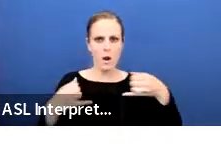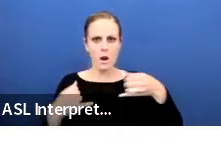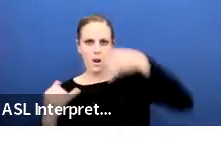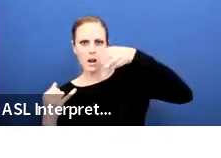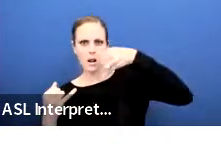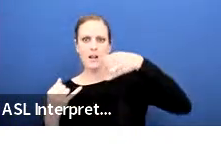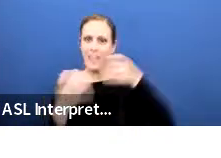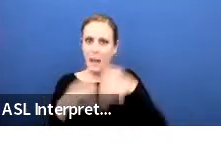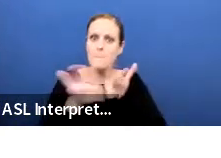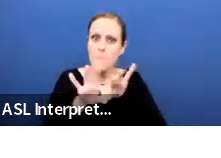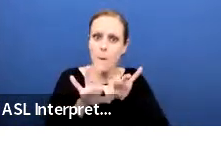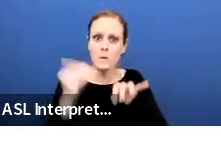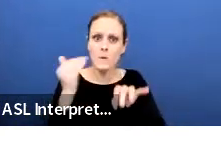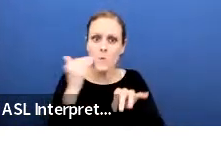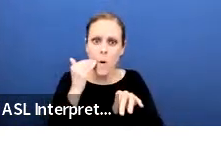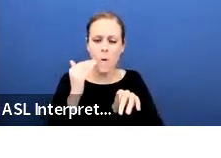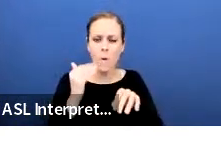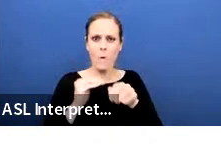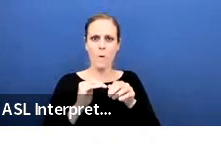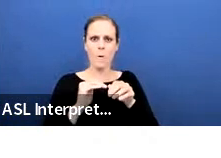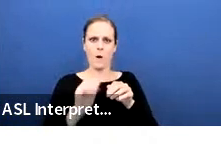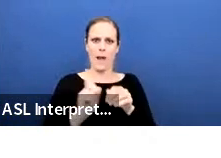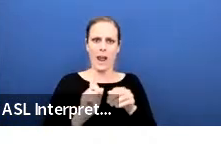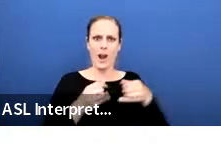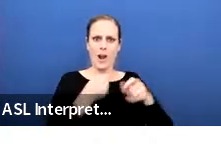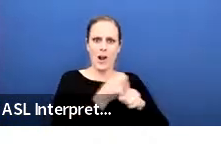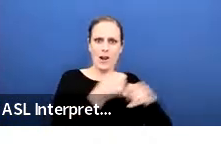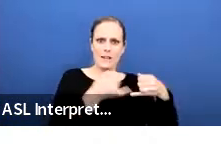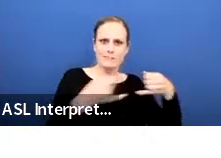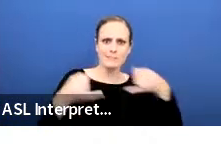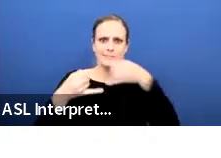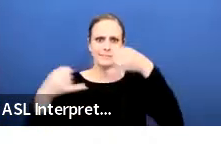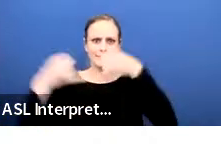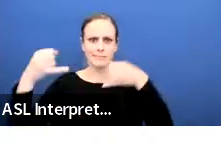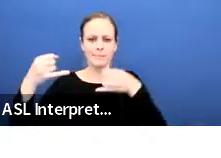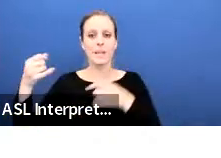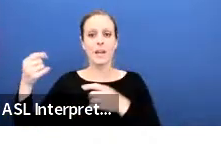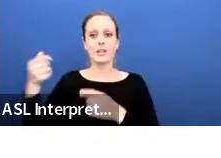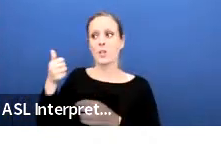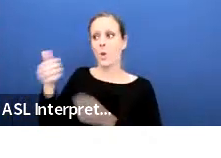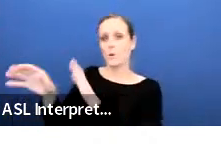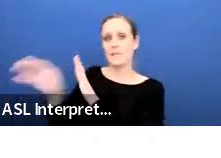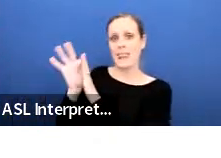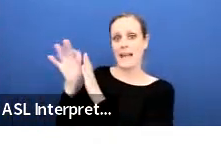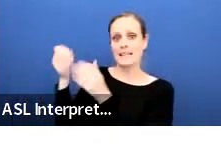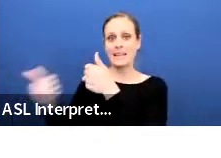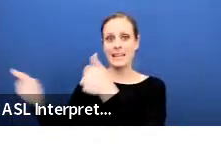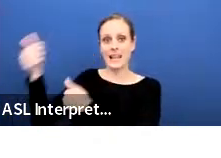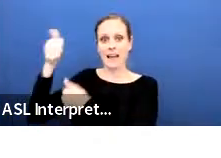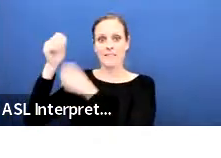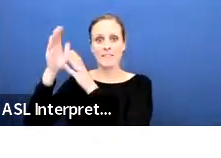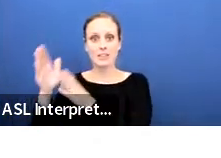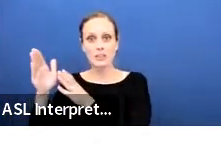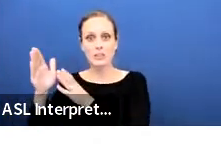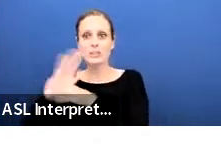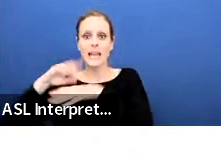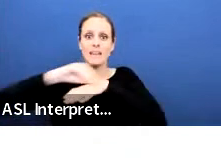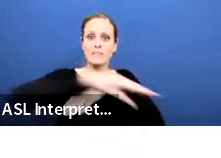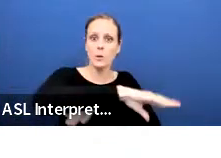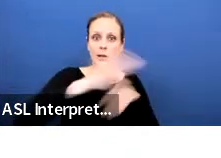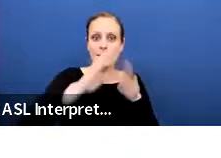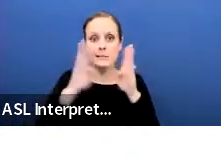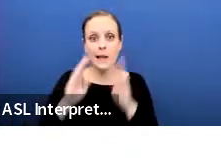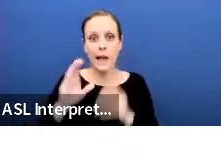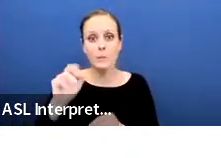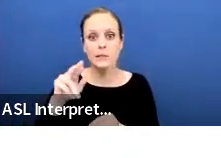those elected officials can influence healthcare, education, housing, community service,